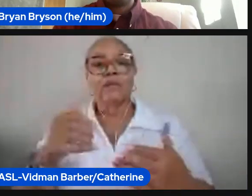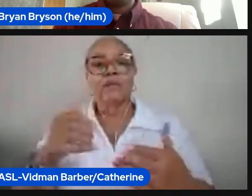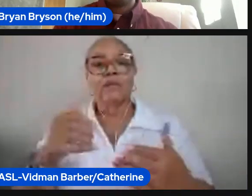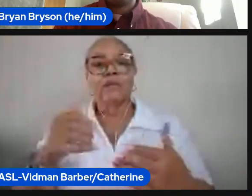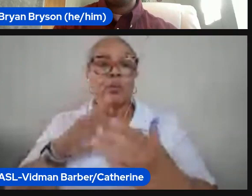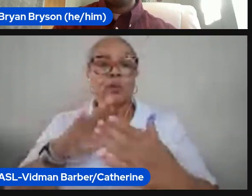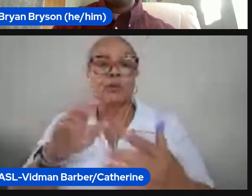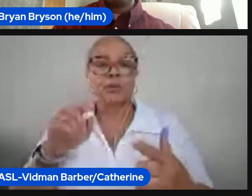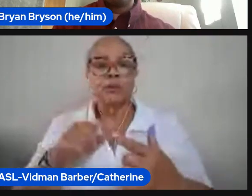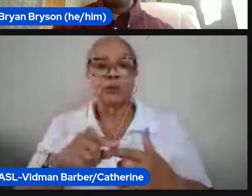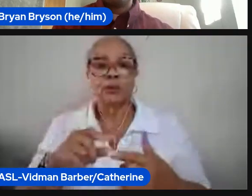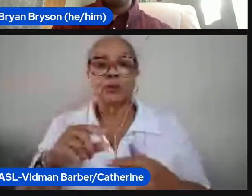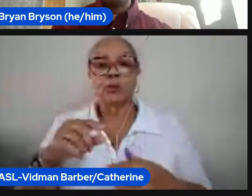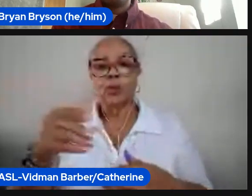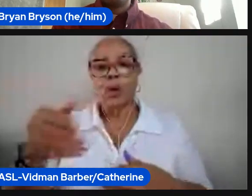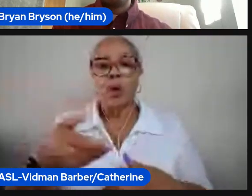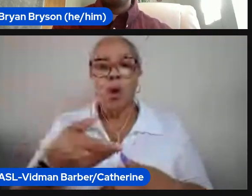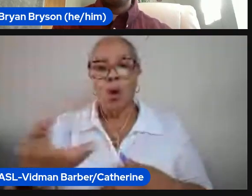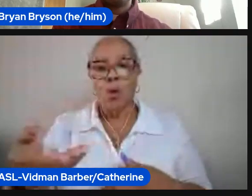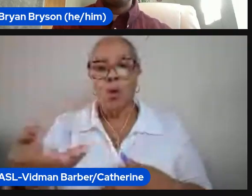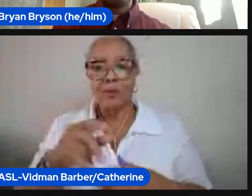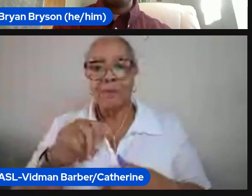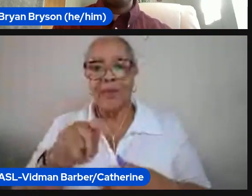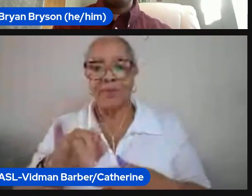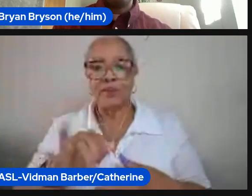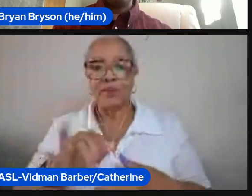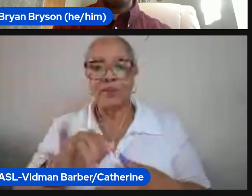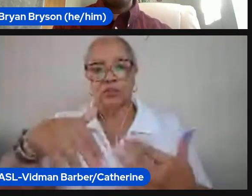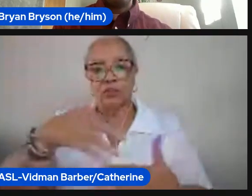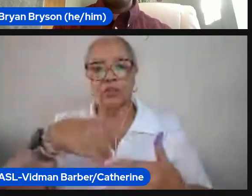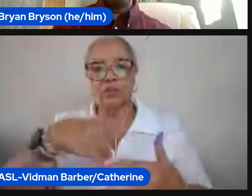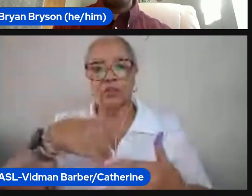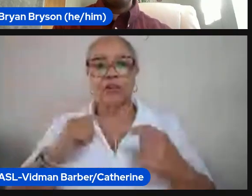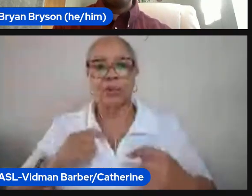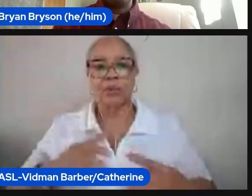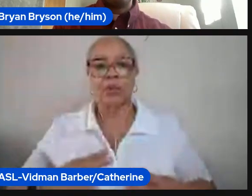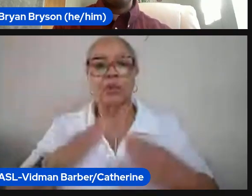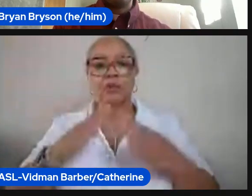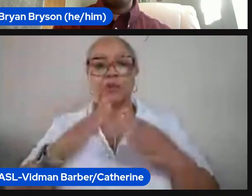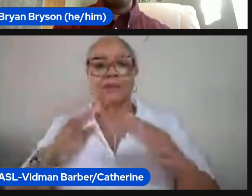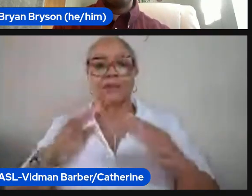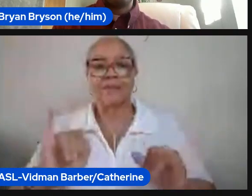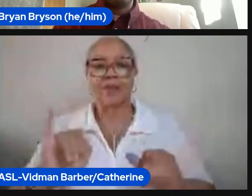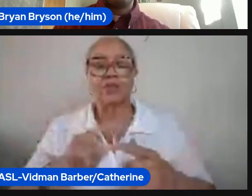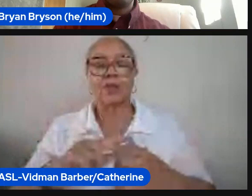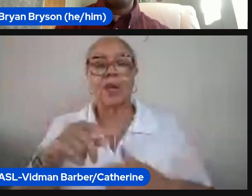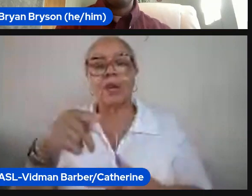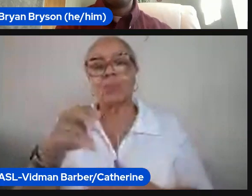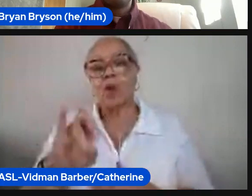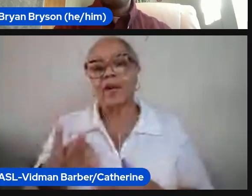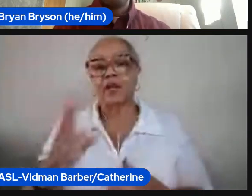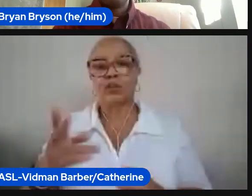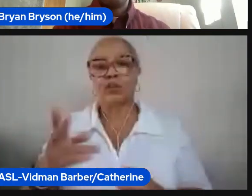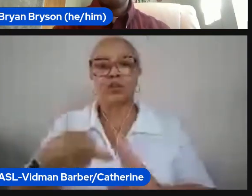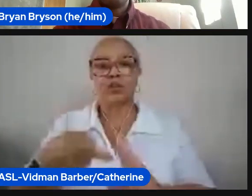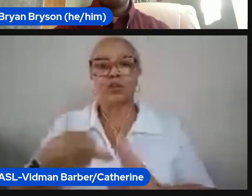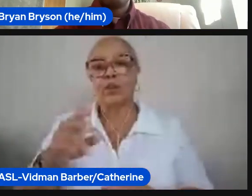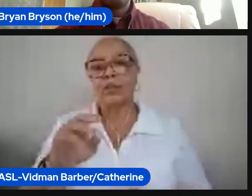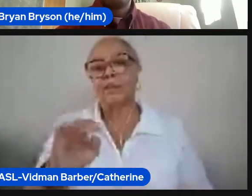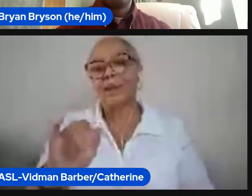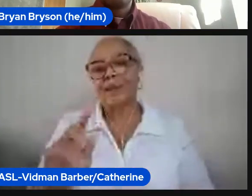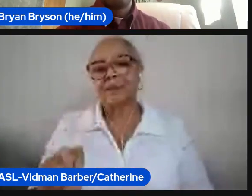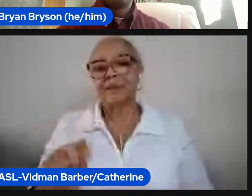examine host pathogen interactions in tuberculosis infection. Bryan joined the MIT as a faculty